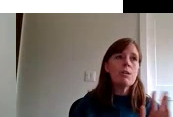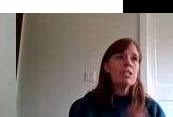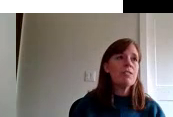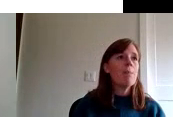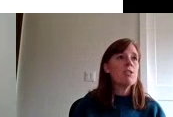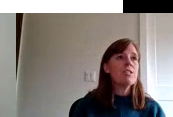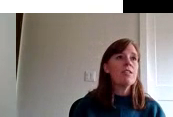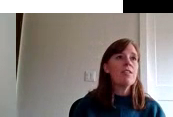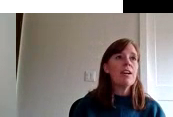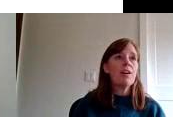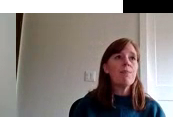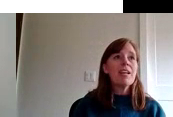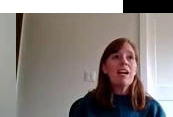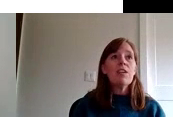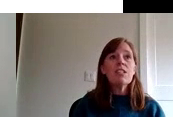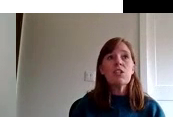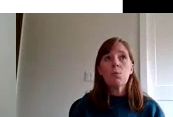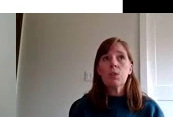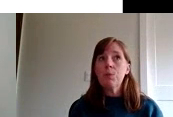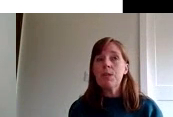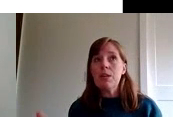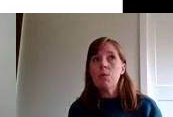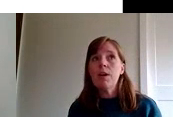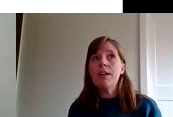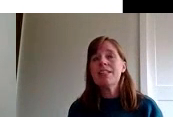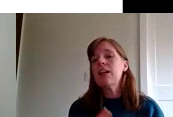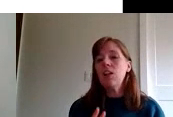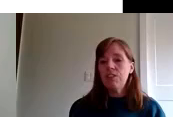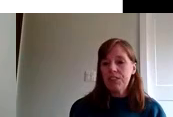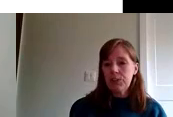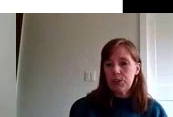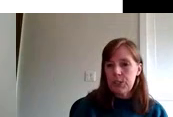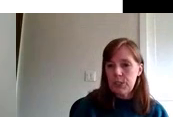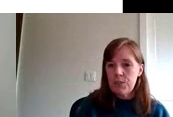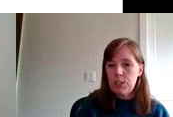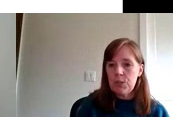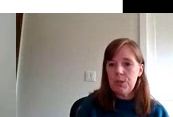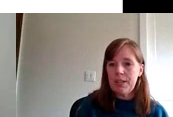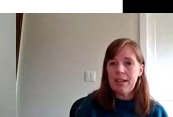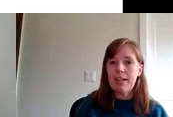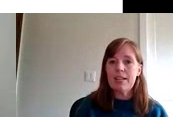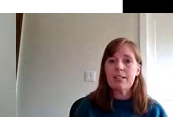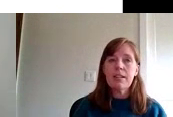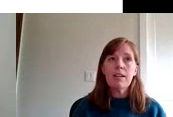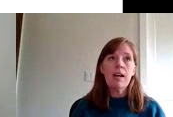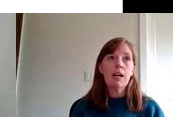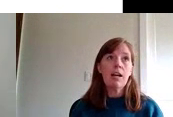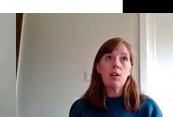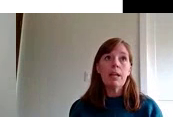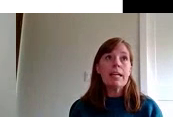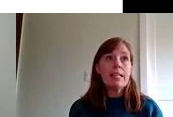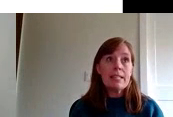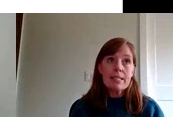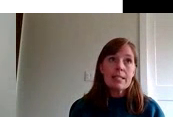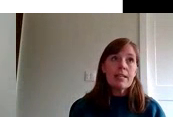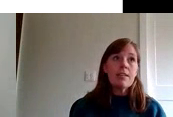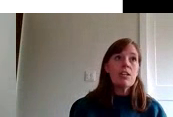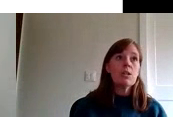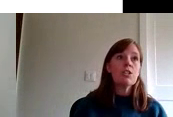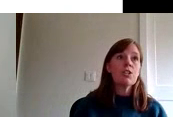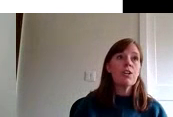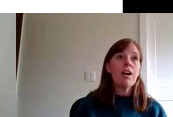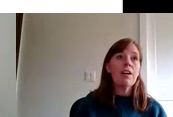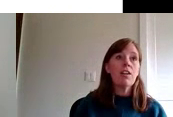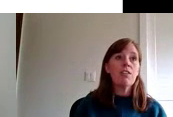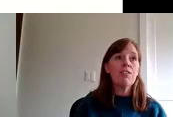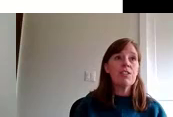And there's a whole bunch of different options in there. And this is a really neat one, is color filters. So if a student has color blindness,